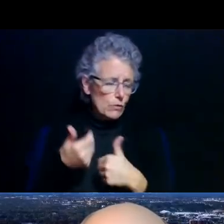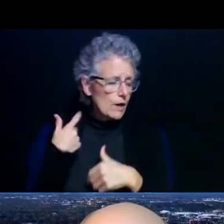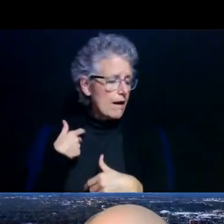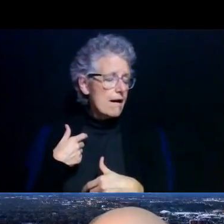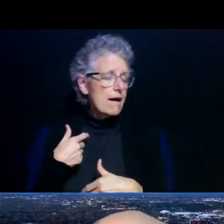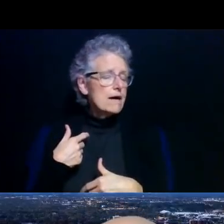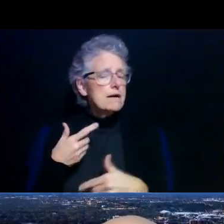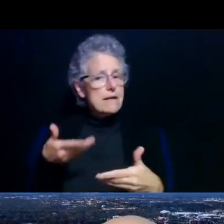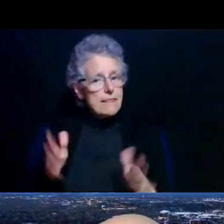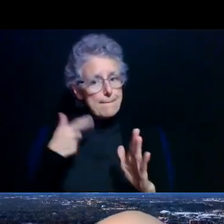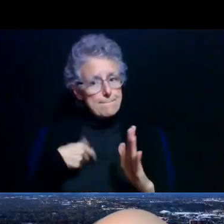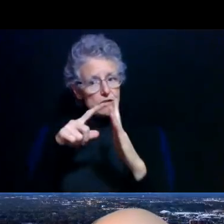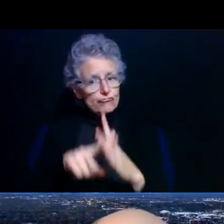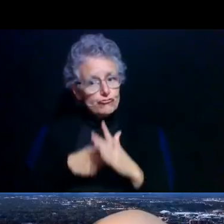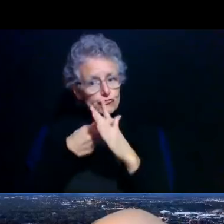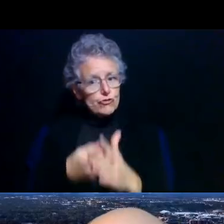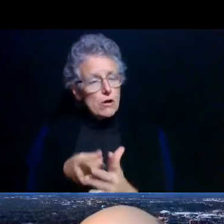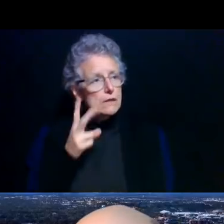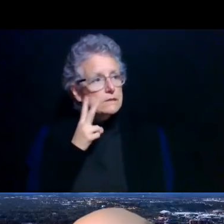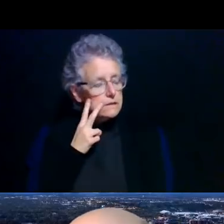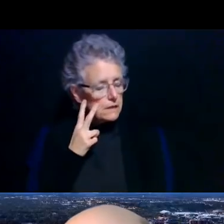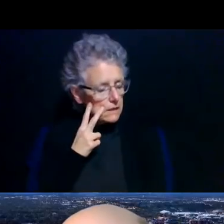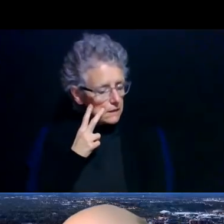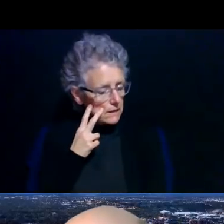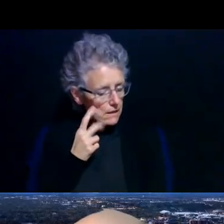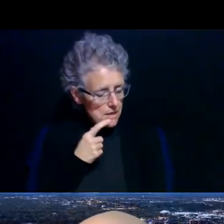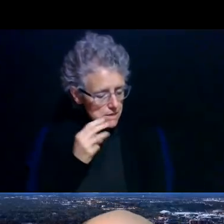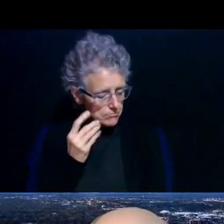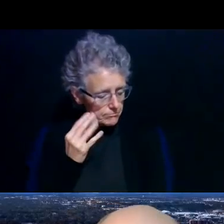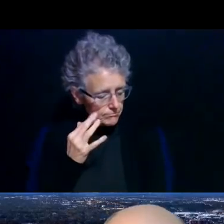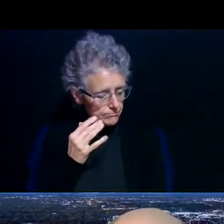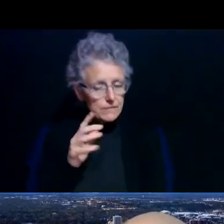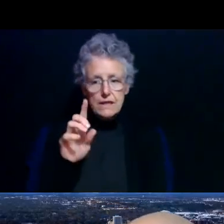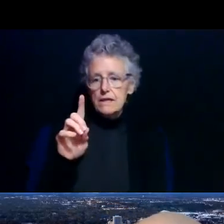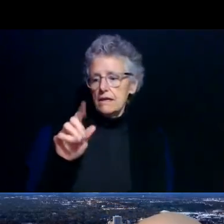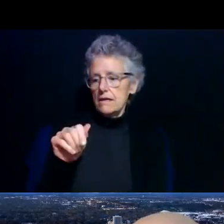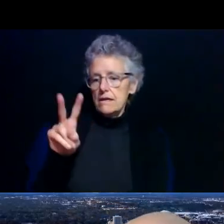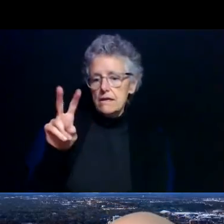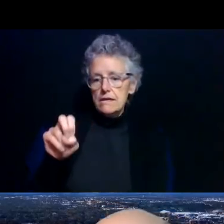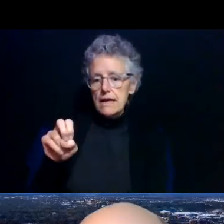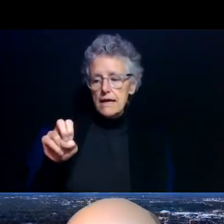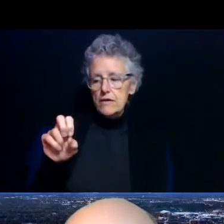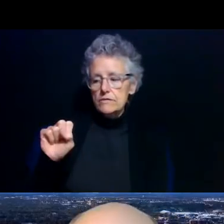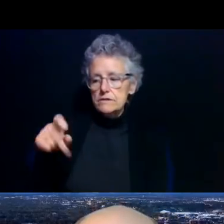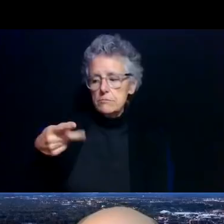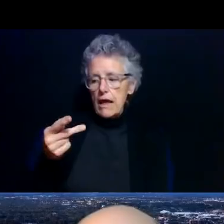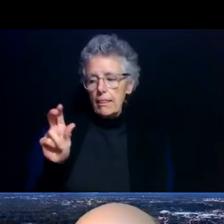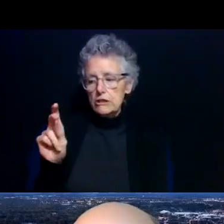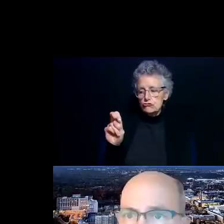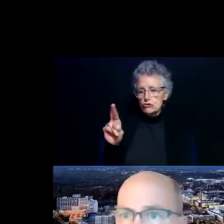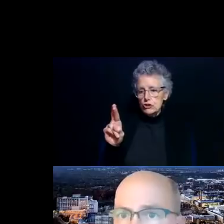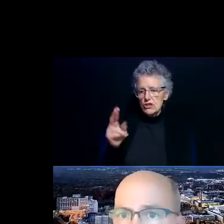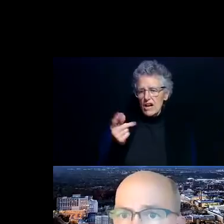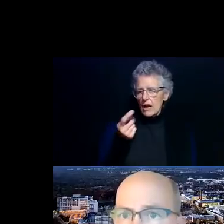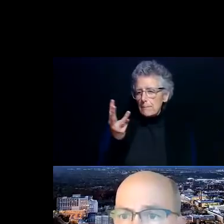start, let's see here, with Dave Spollinger, if we could start with a couple questions for